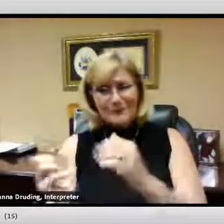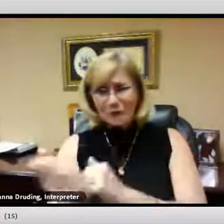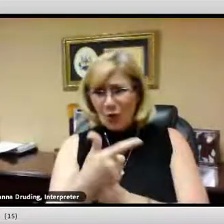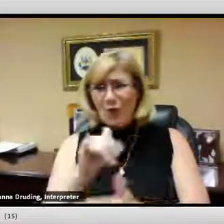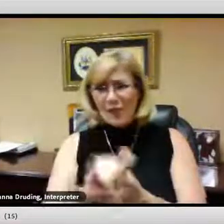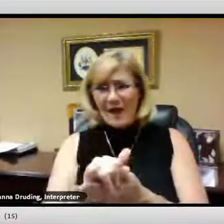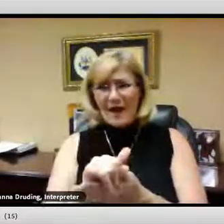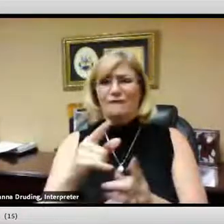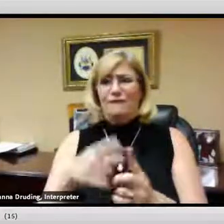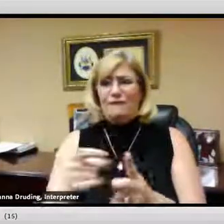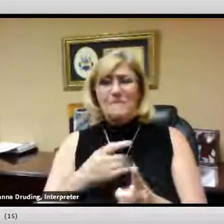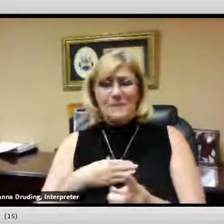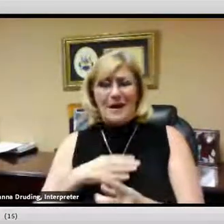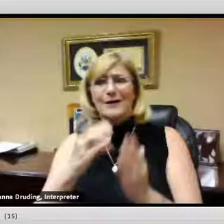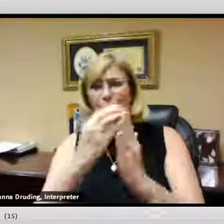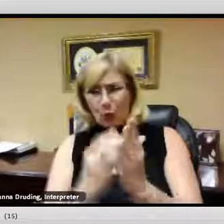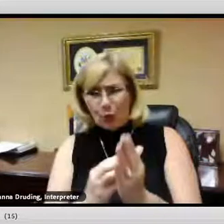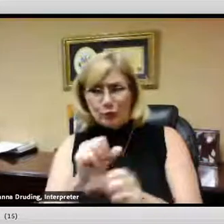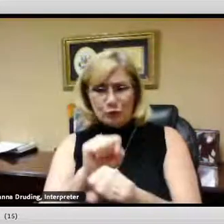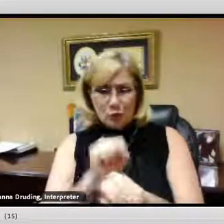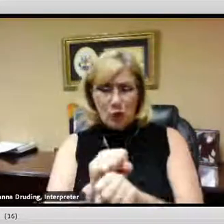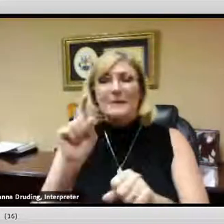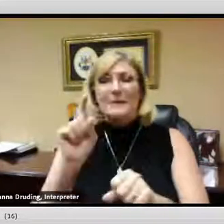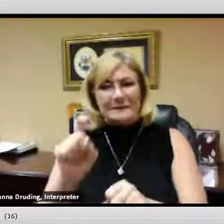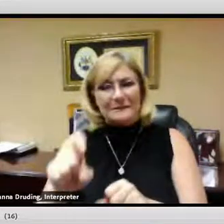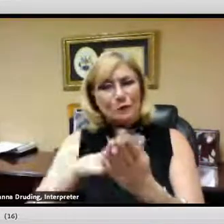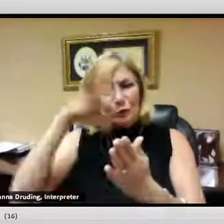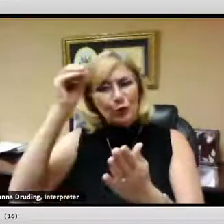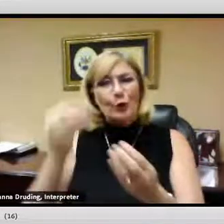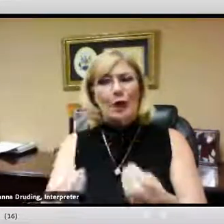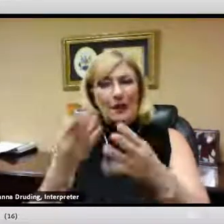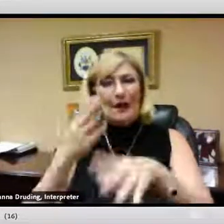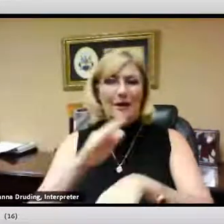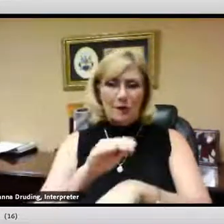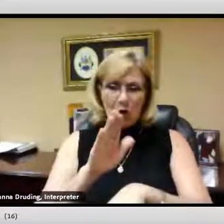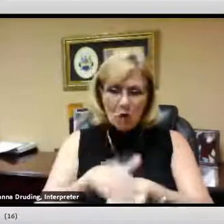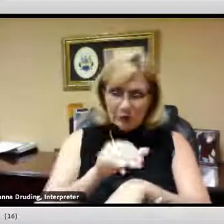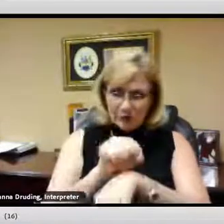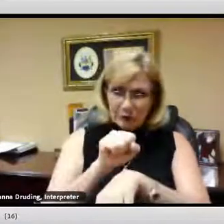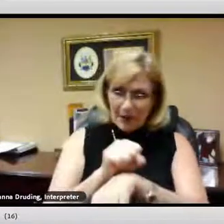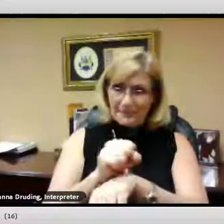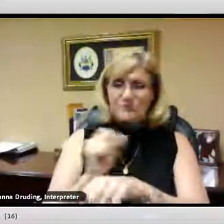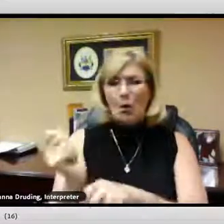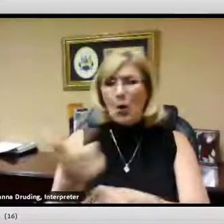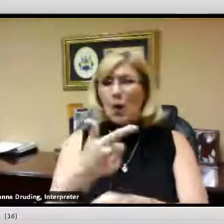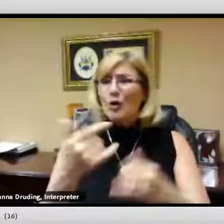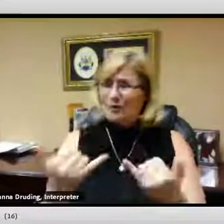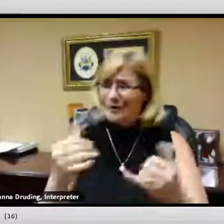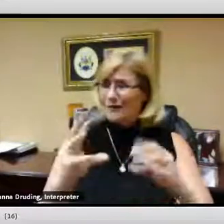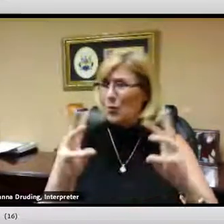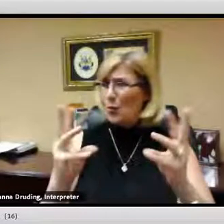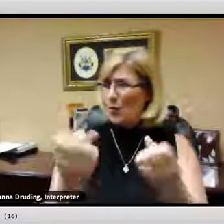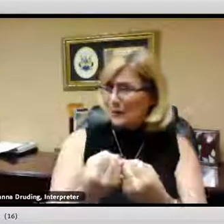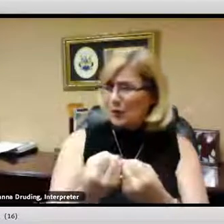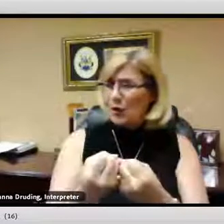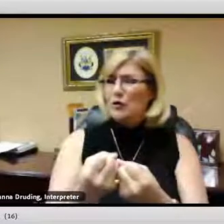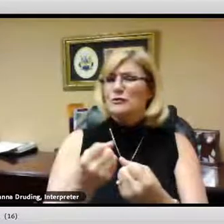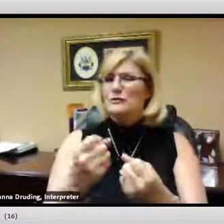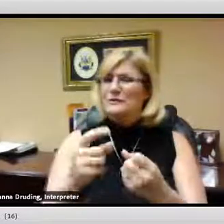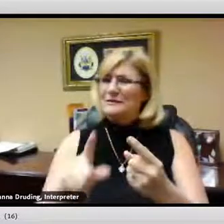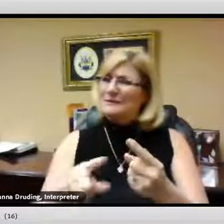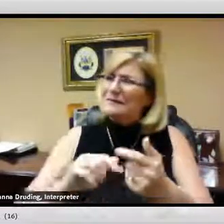just from my coursework, but I needed to learn a lot on the job. And so all of these webinars have kind of been about